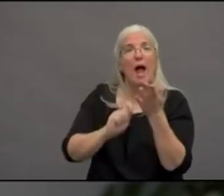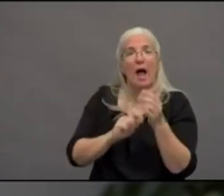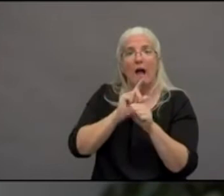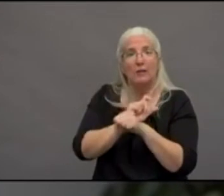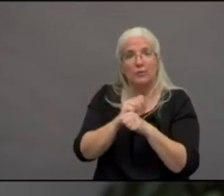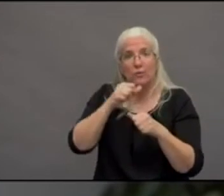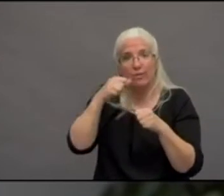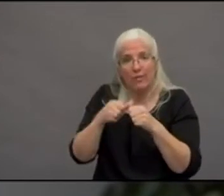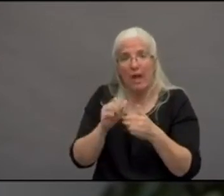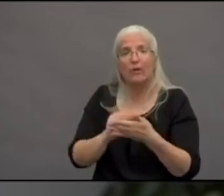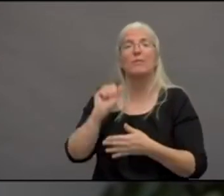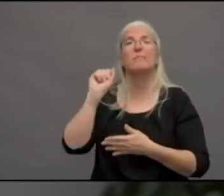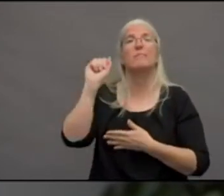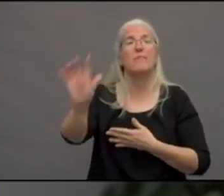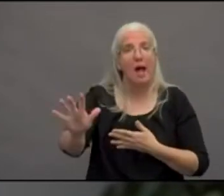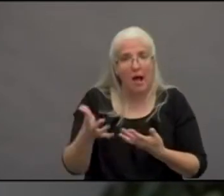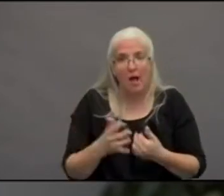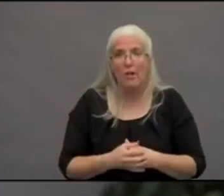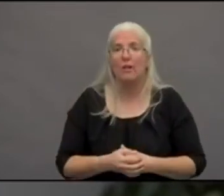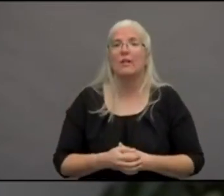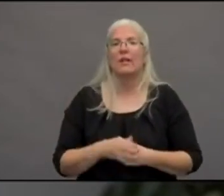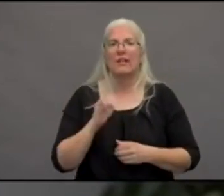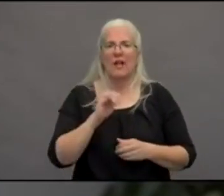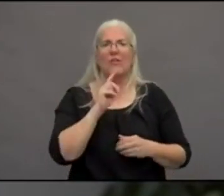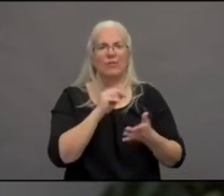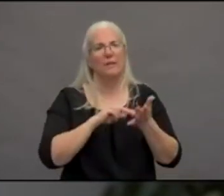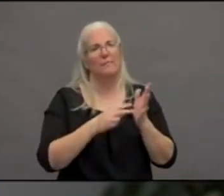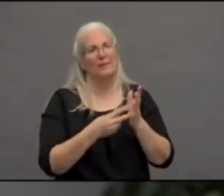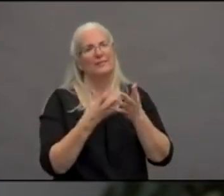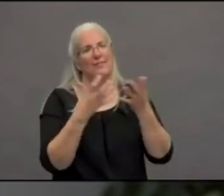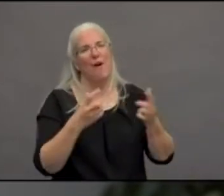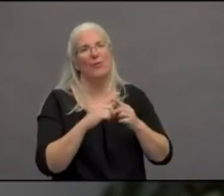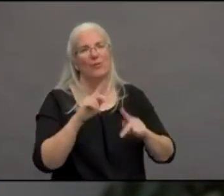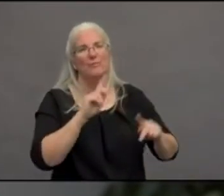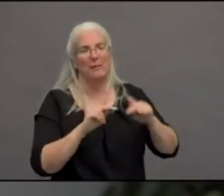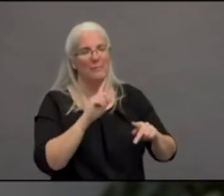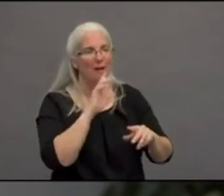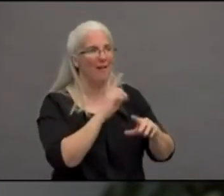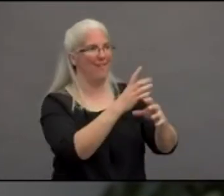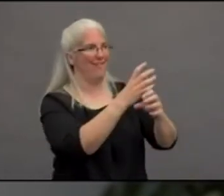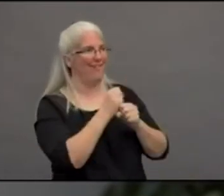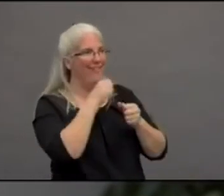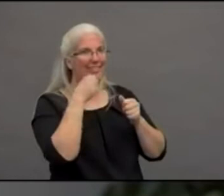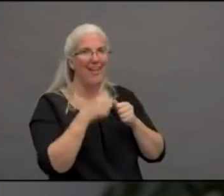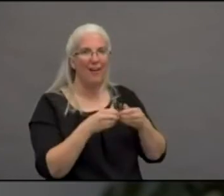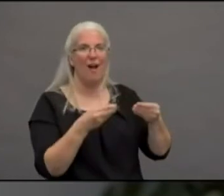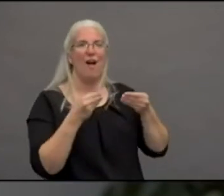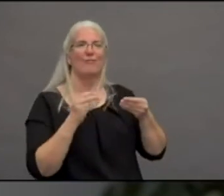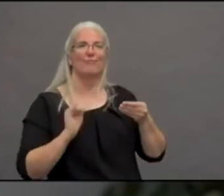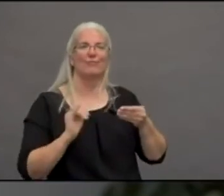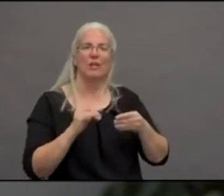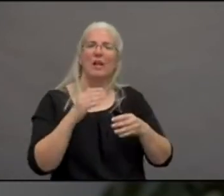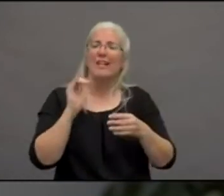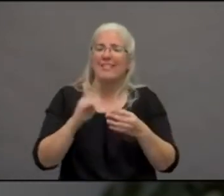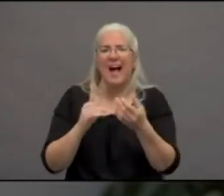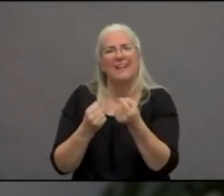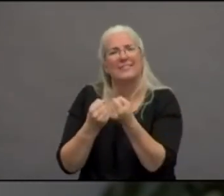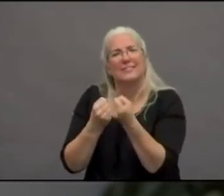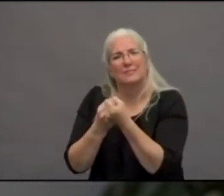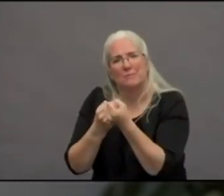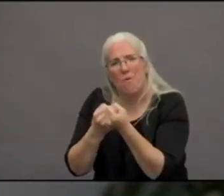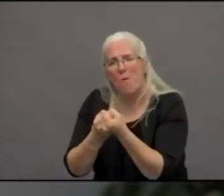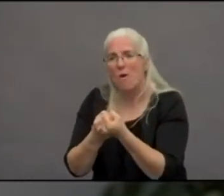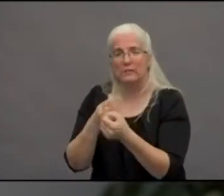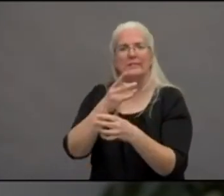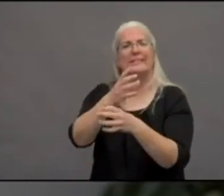can go a long way, and really making sure that you have your support network and you're also building a support network if that's